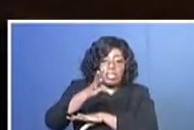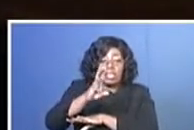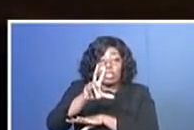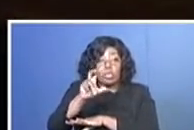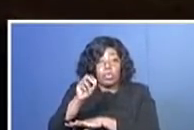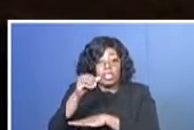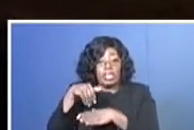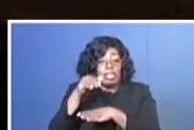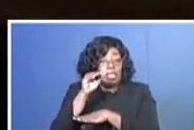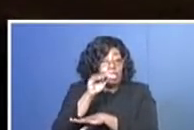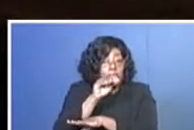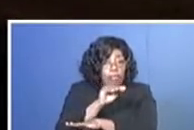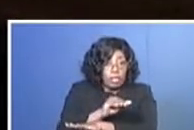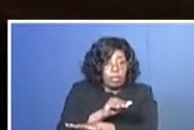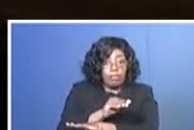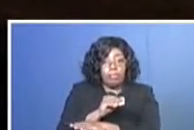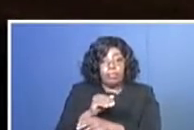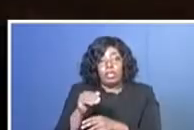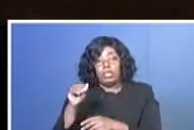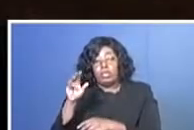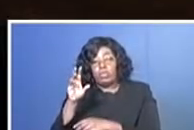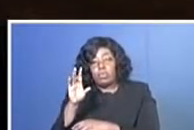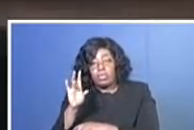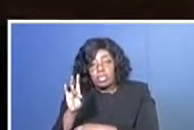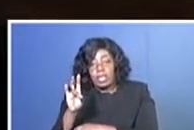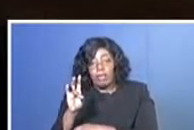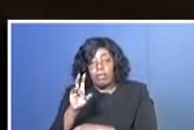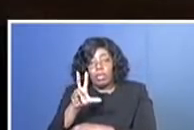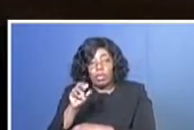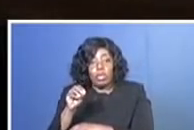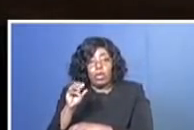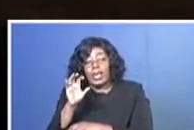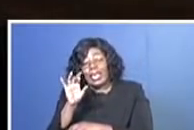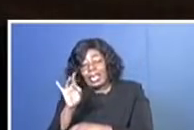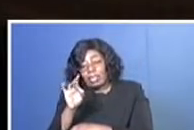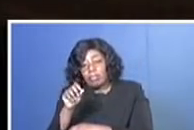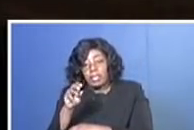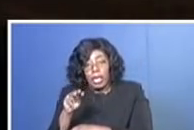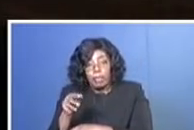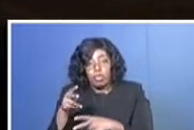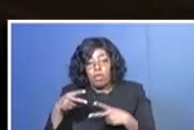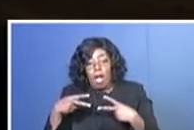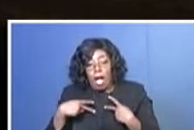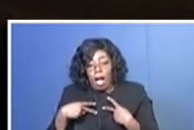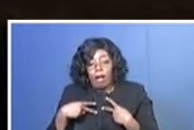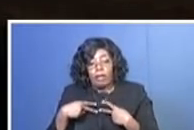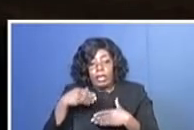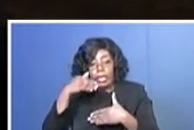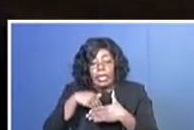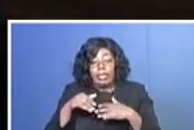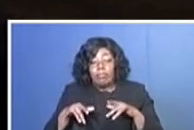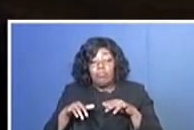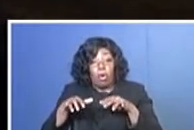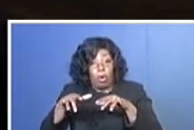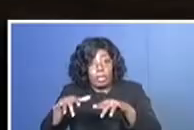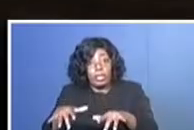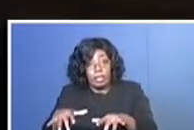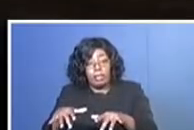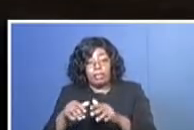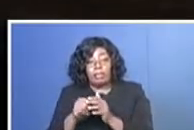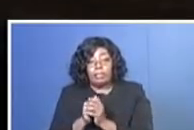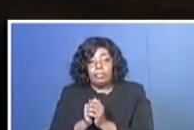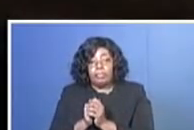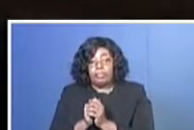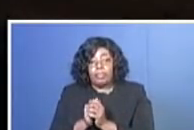evening to 7:30 or roughly 8 o'clock, that you have a built-in audience. I